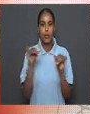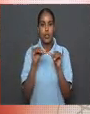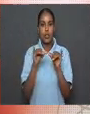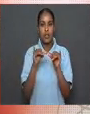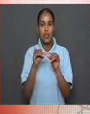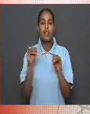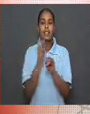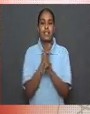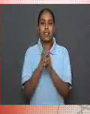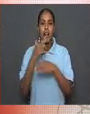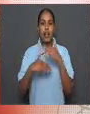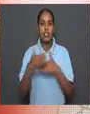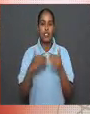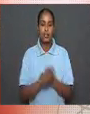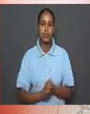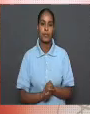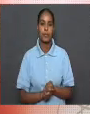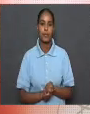its industrialization.